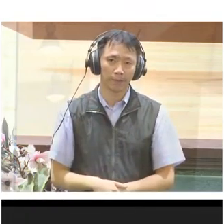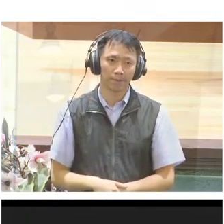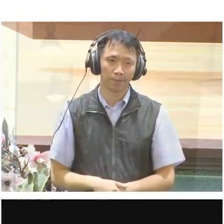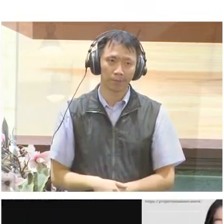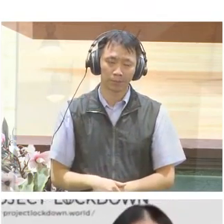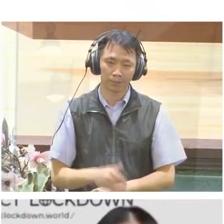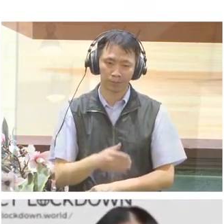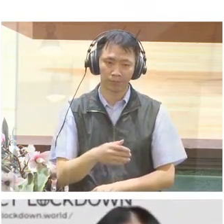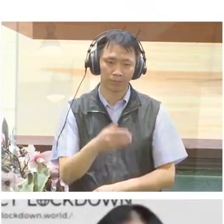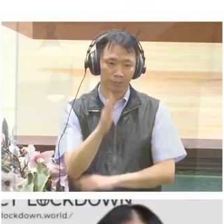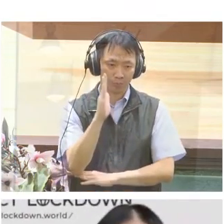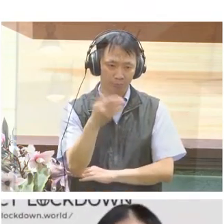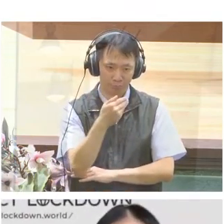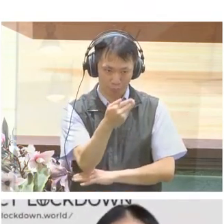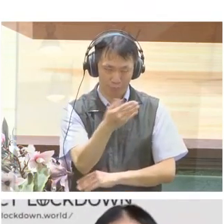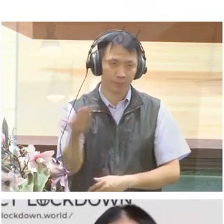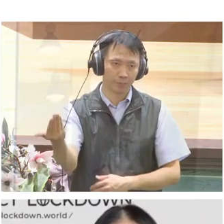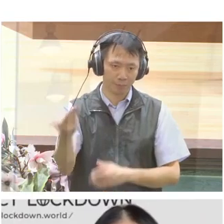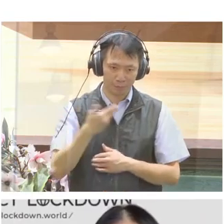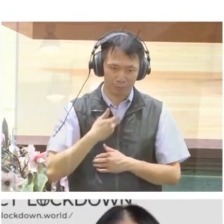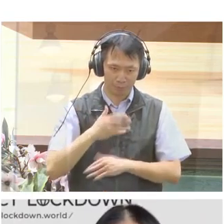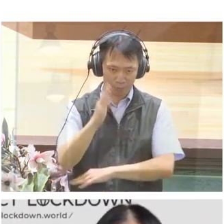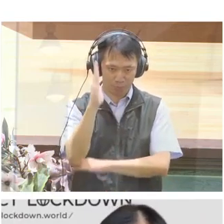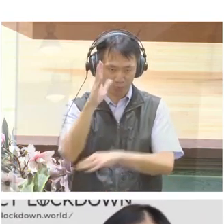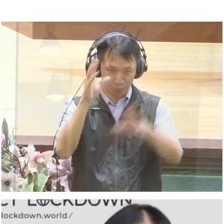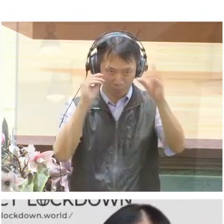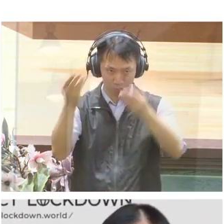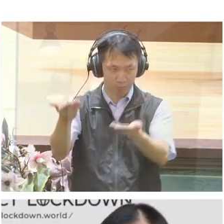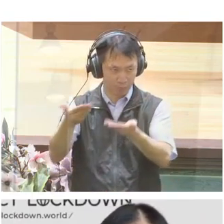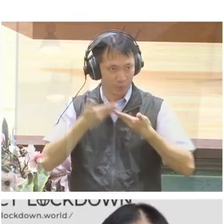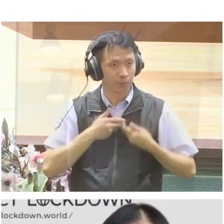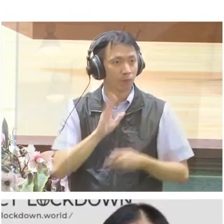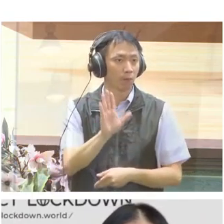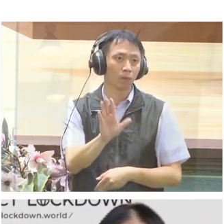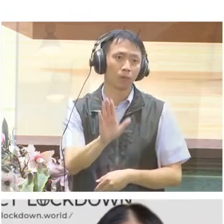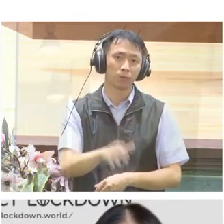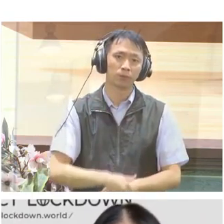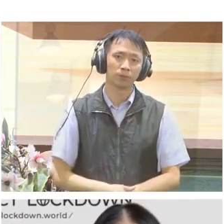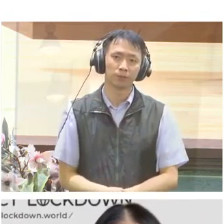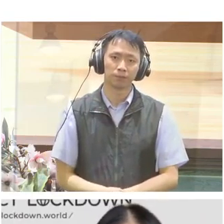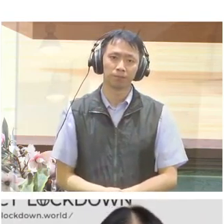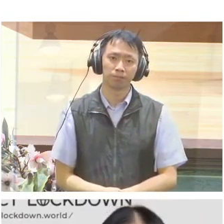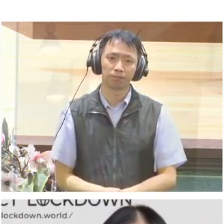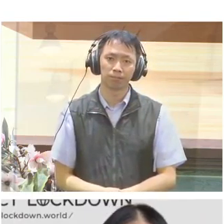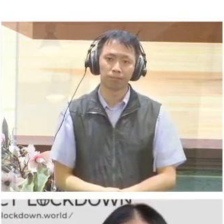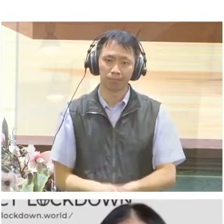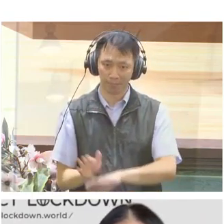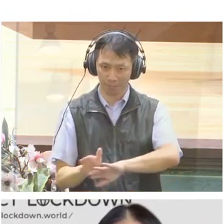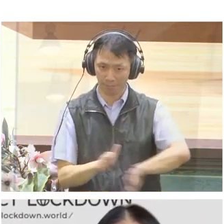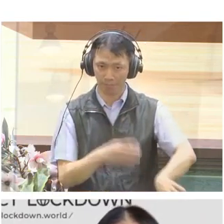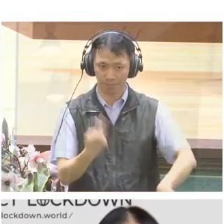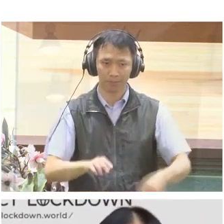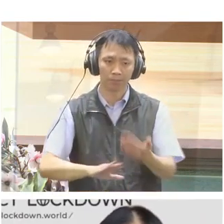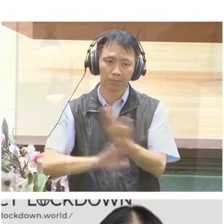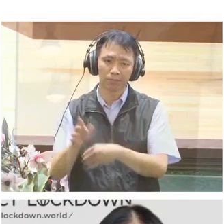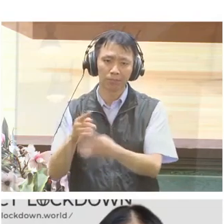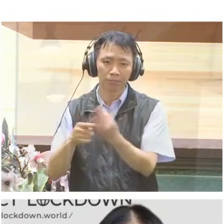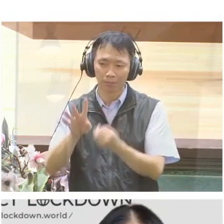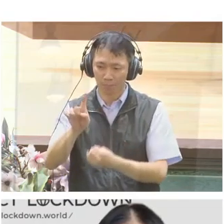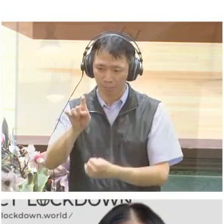still have to work on replacing media sources for 14 provinces and researching for